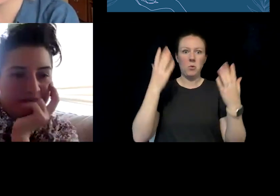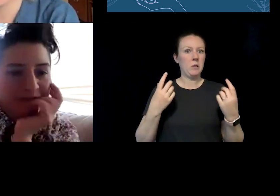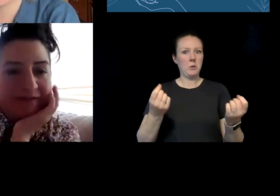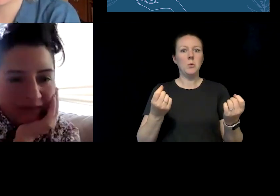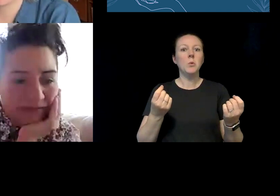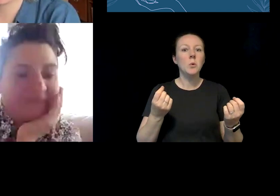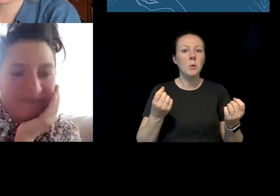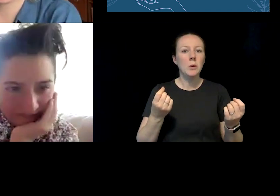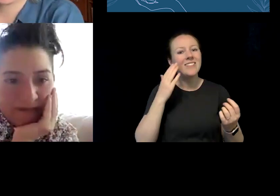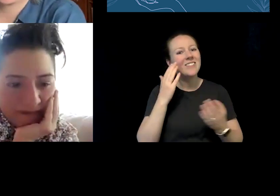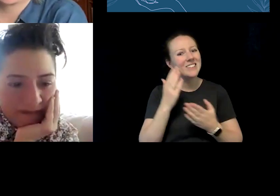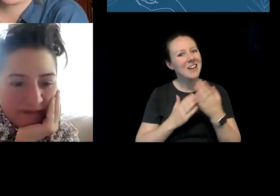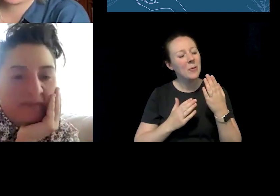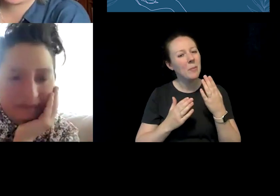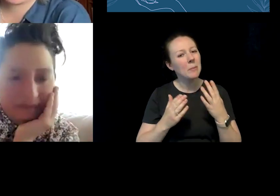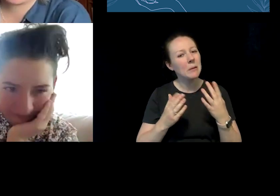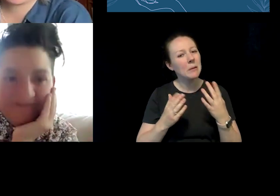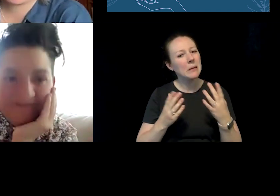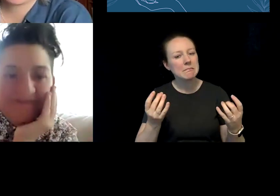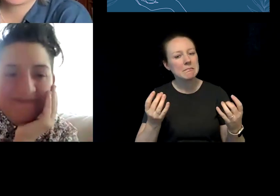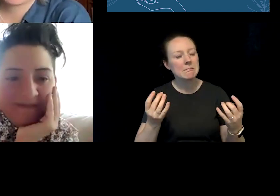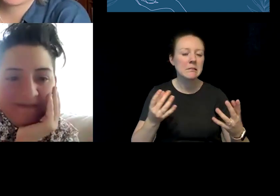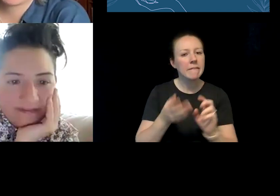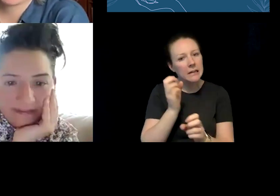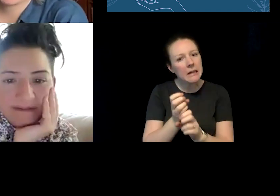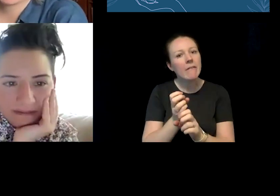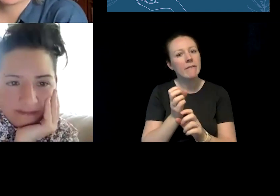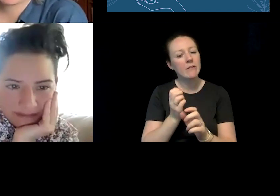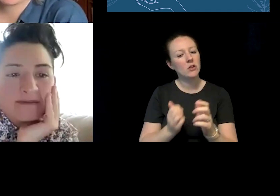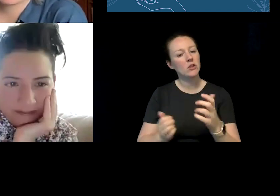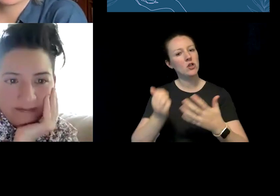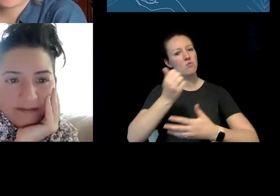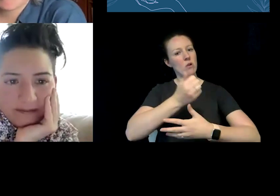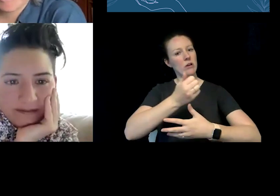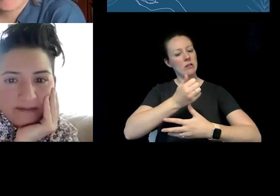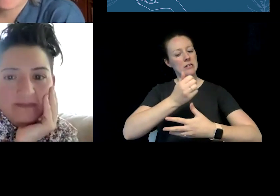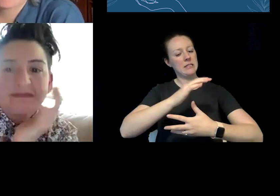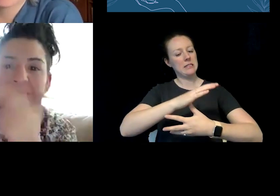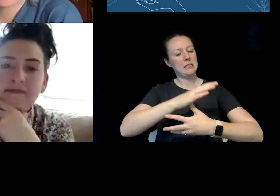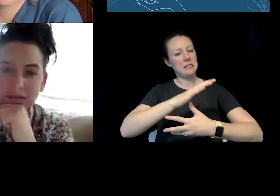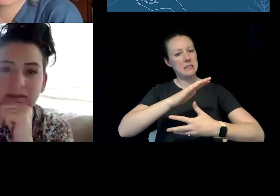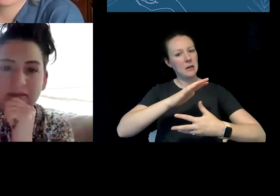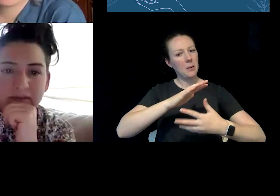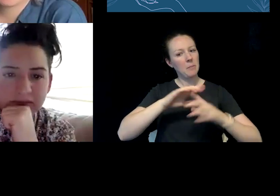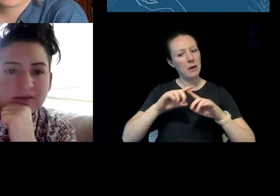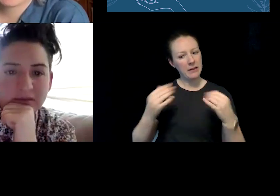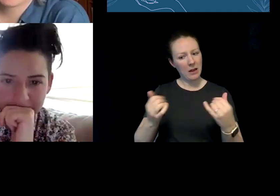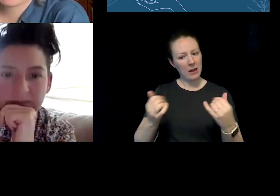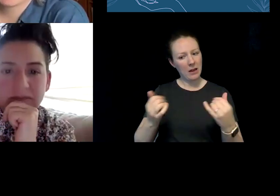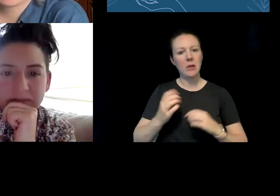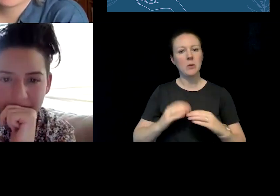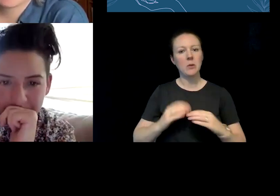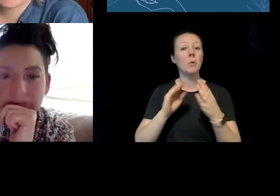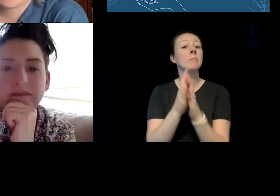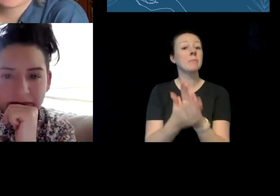have to kind of prioritize that, but it's a bedrock, it's a foundational practice now, I think, or it's